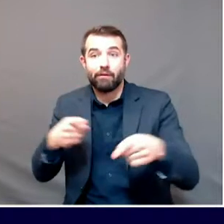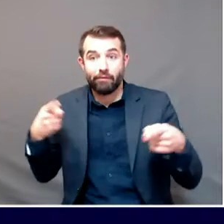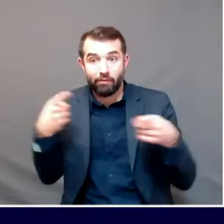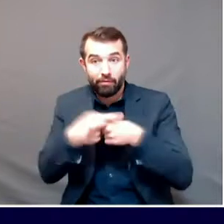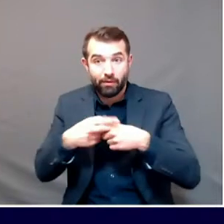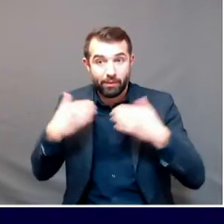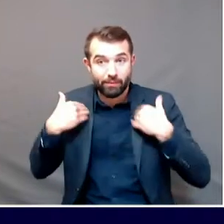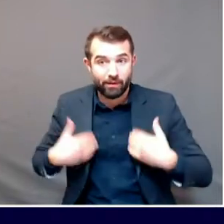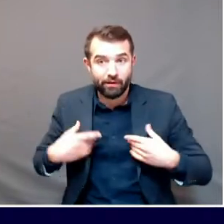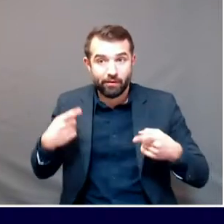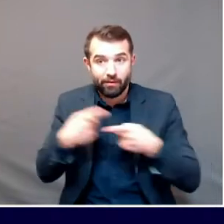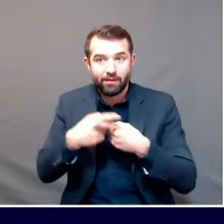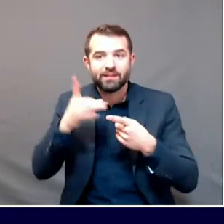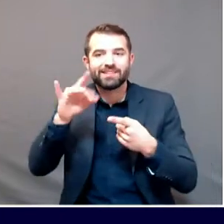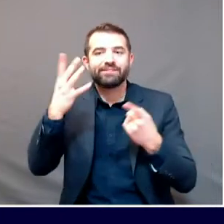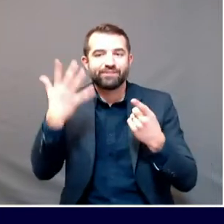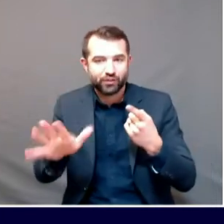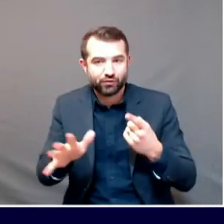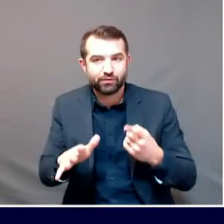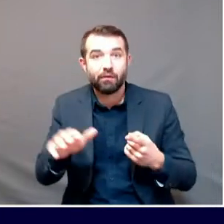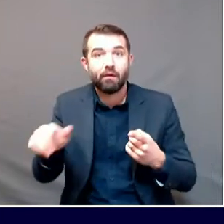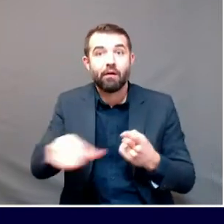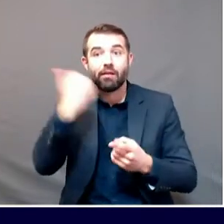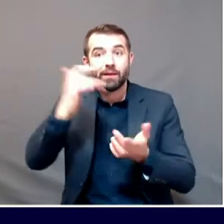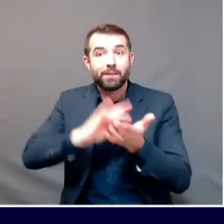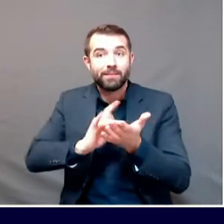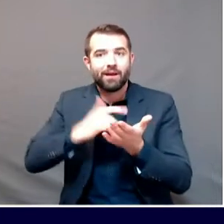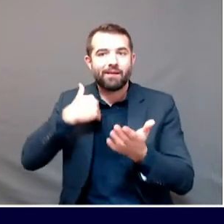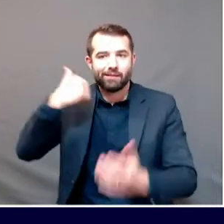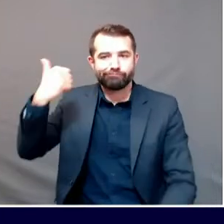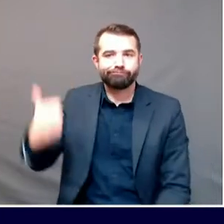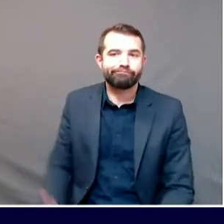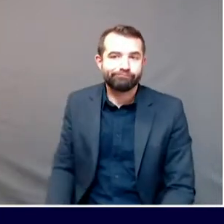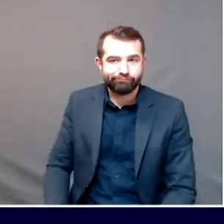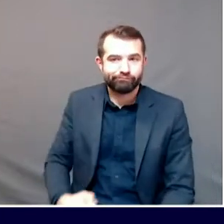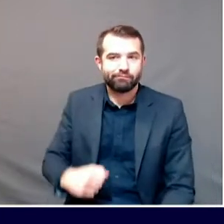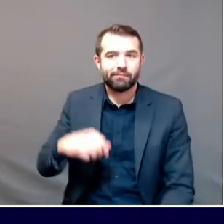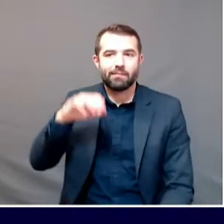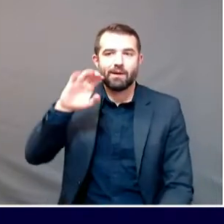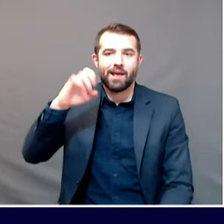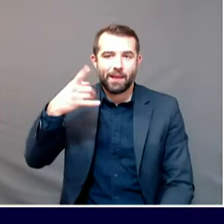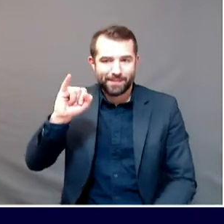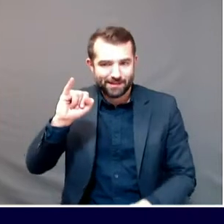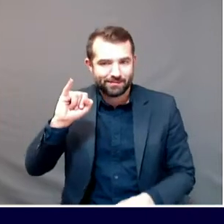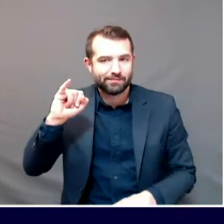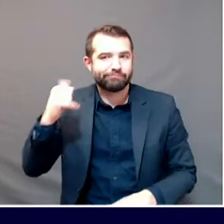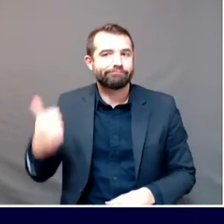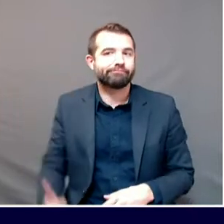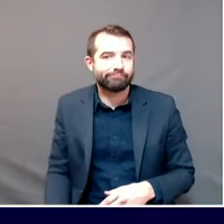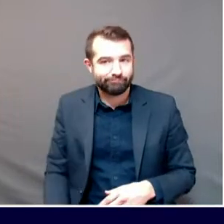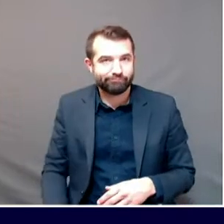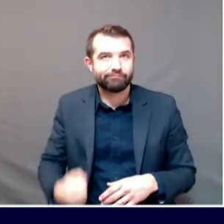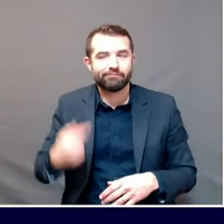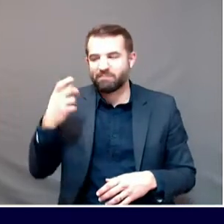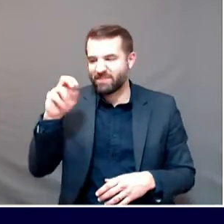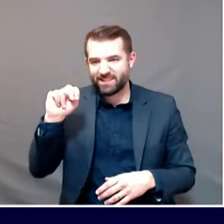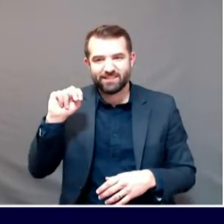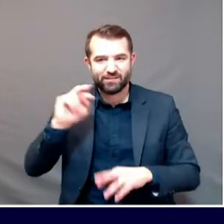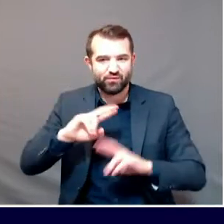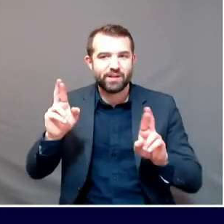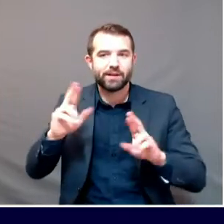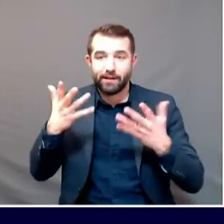meaning epinephrine and other emergency protocols, and they were immediately reported both to the US CDC as well as to the state health